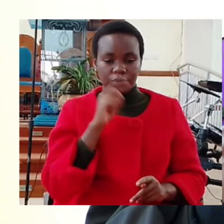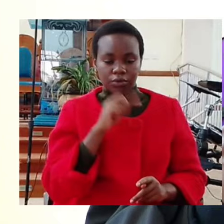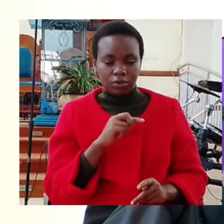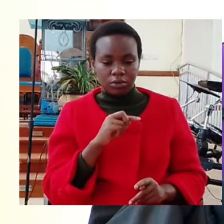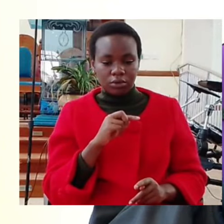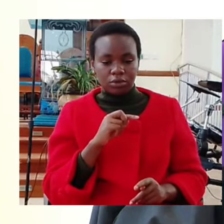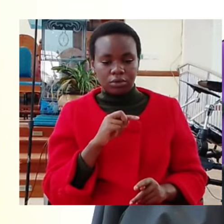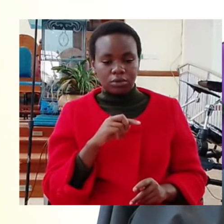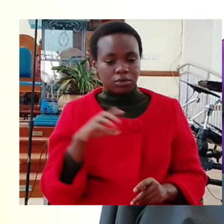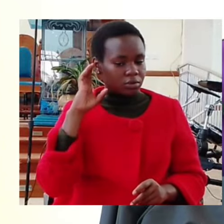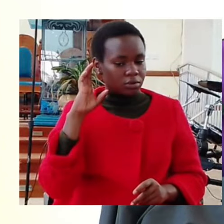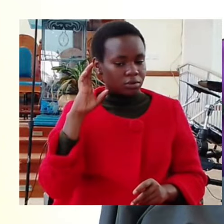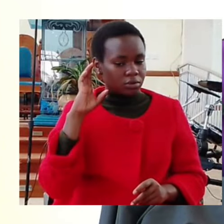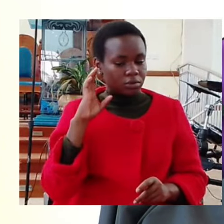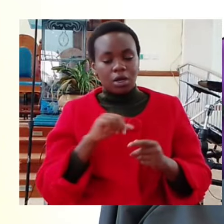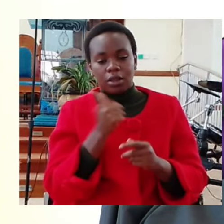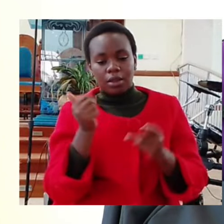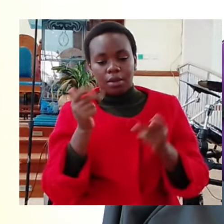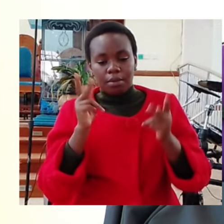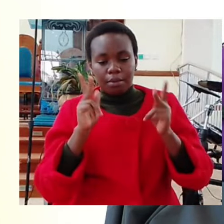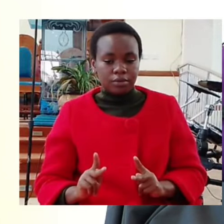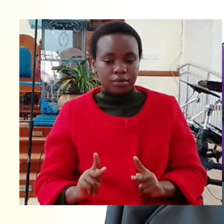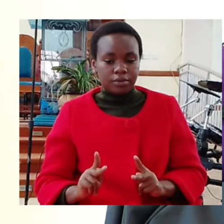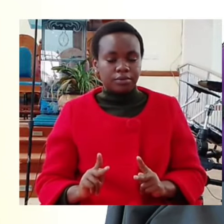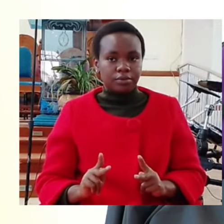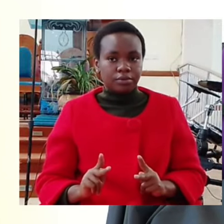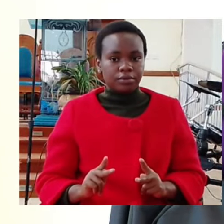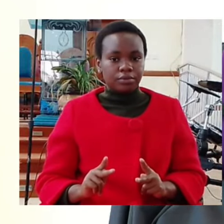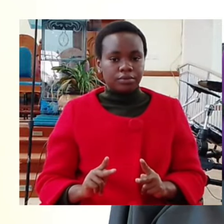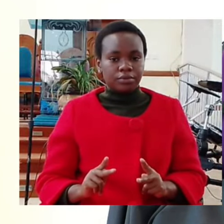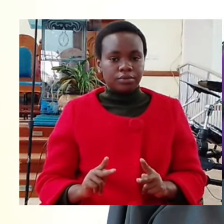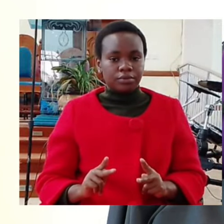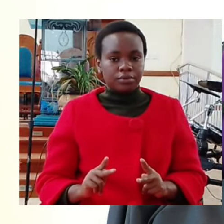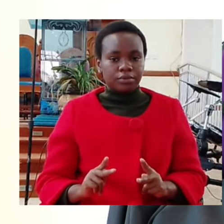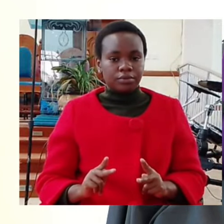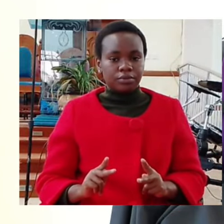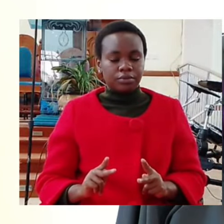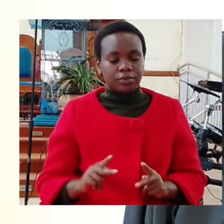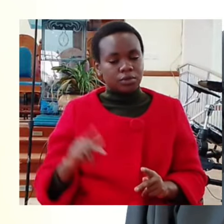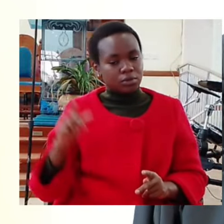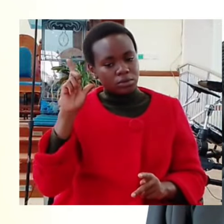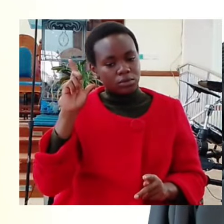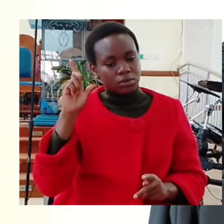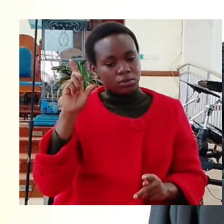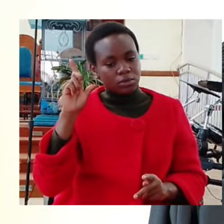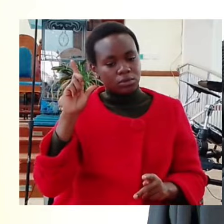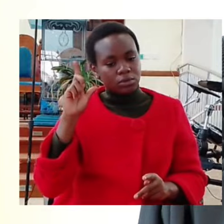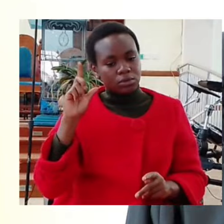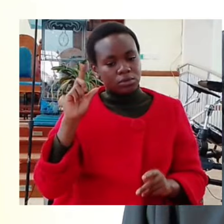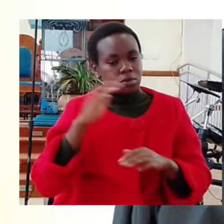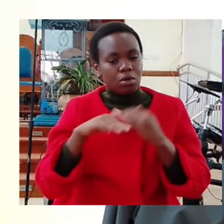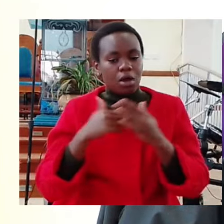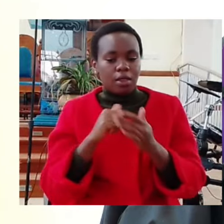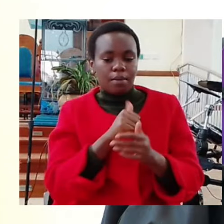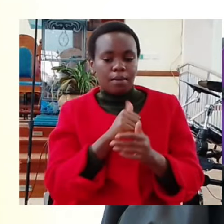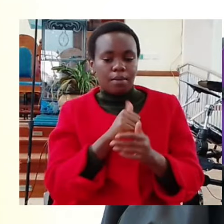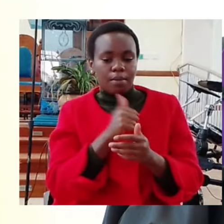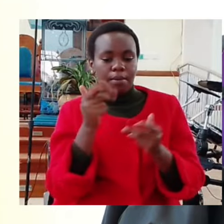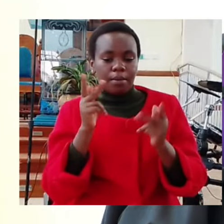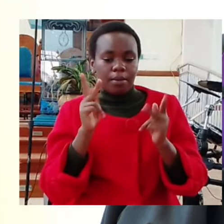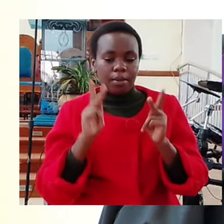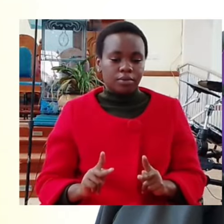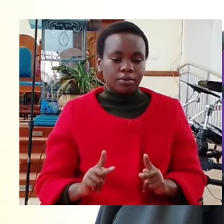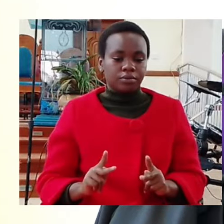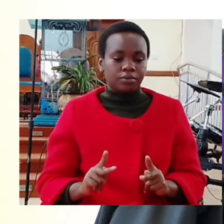another. Ketu tuwe kiadua kuthikaniriria. Kuthikiriria. Just be there. Demetaka, the ministry of